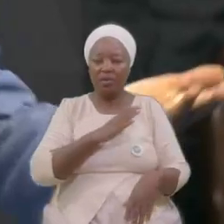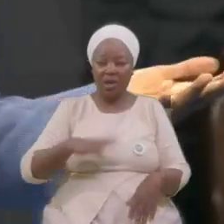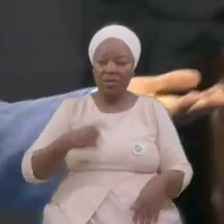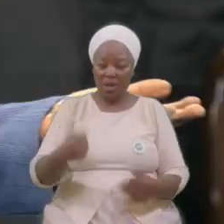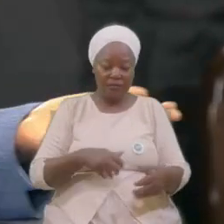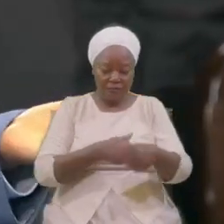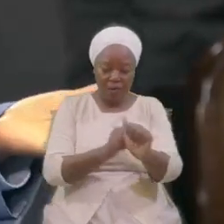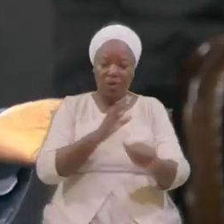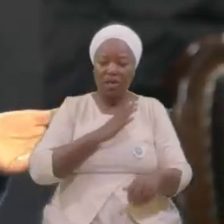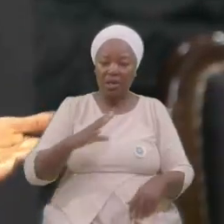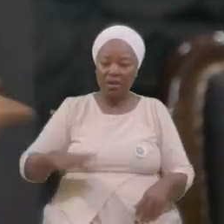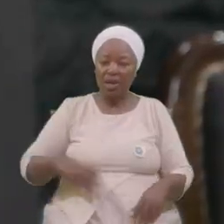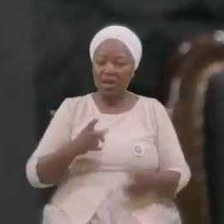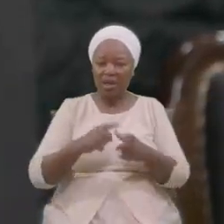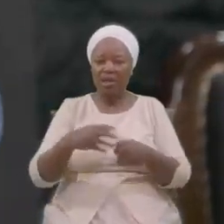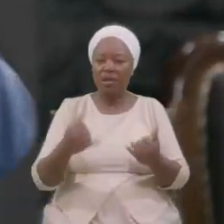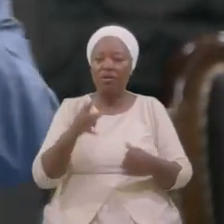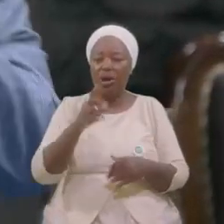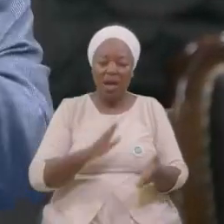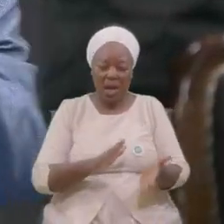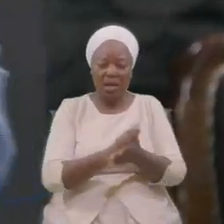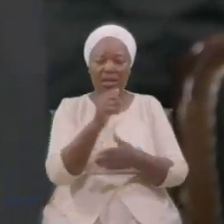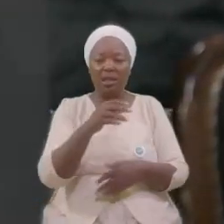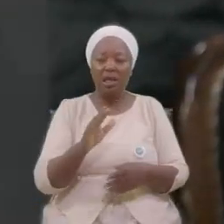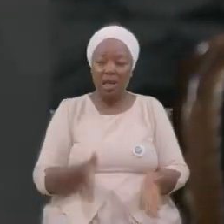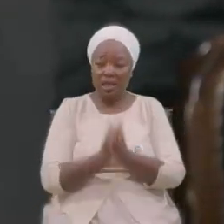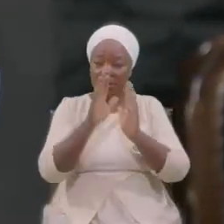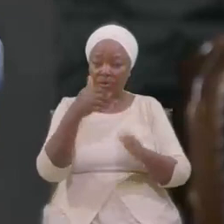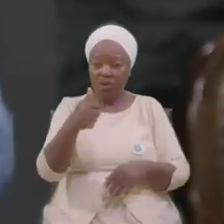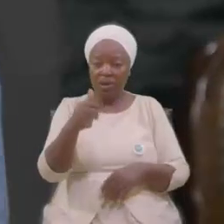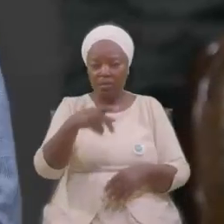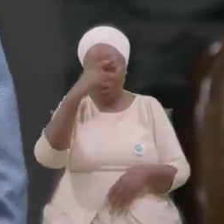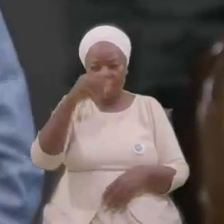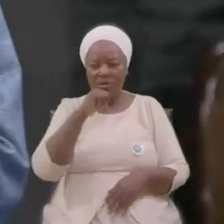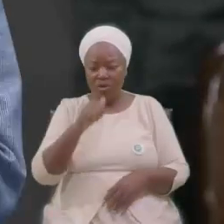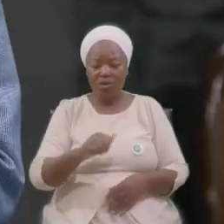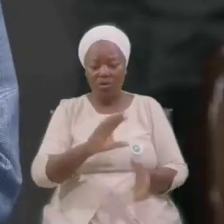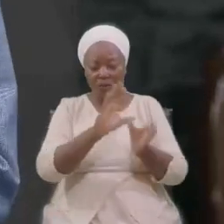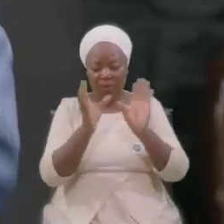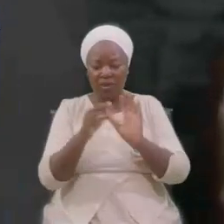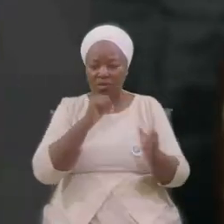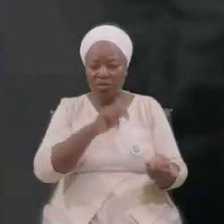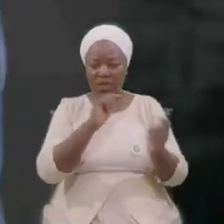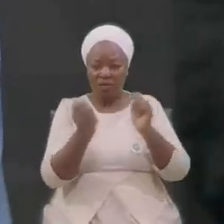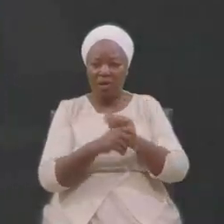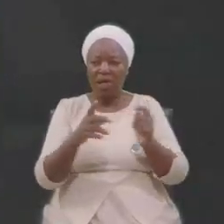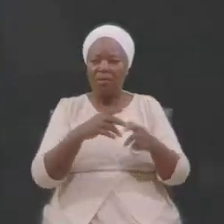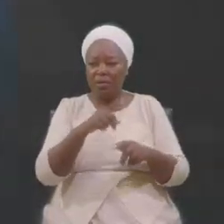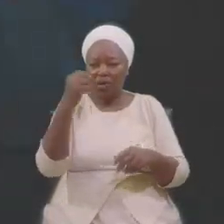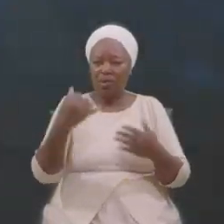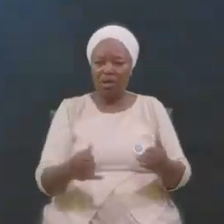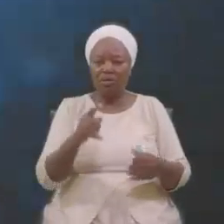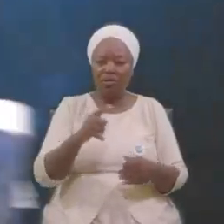Christ, and you're asking yourself, because you are now transformed, because you are now converted, because you are now saved, you are